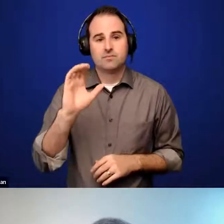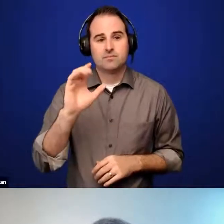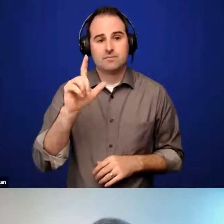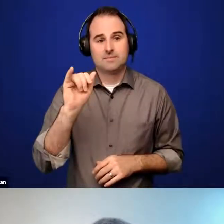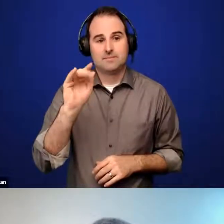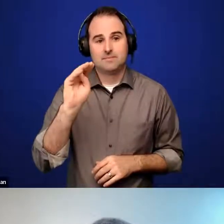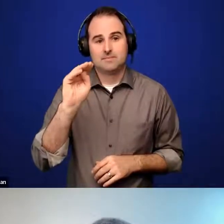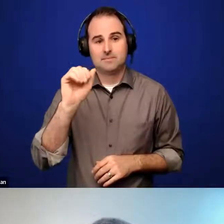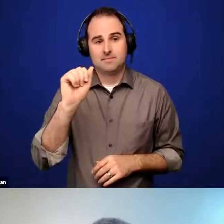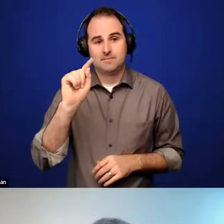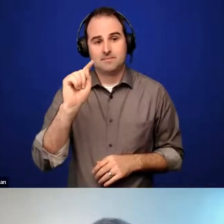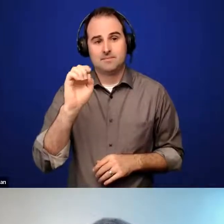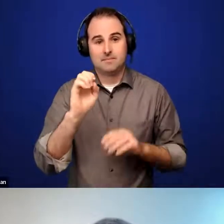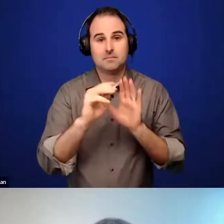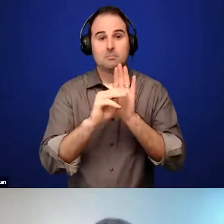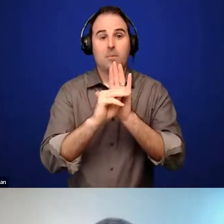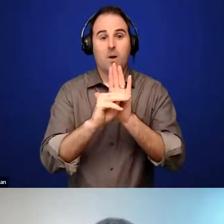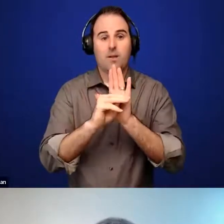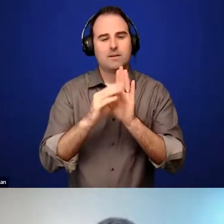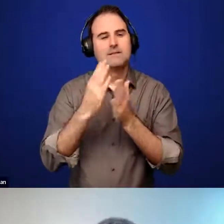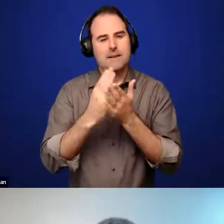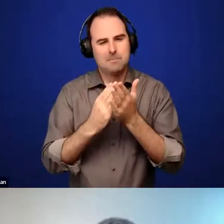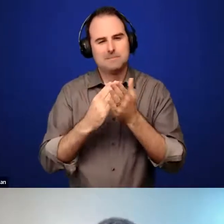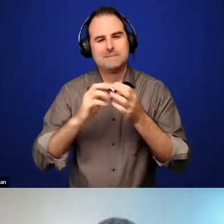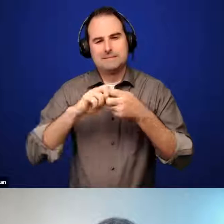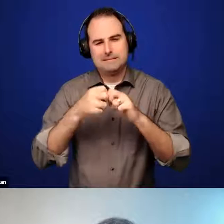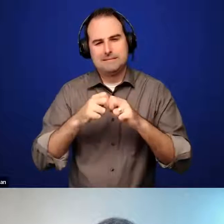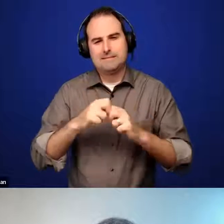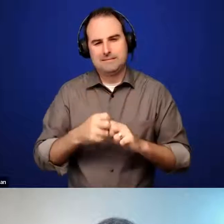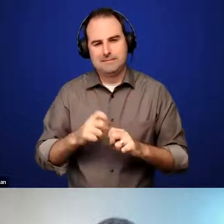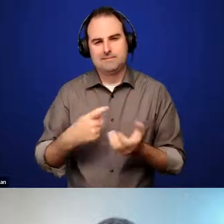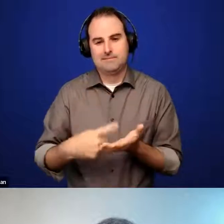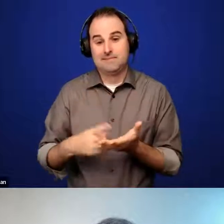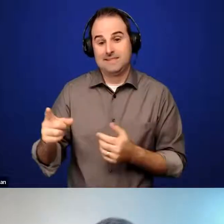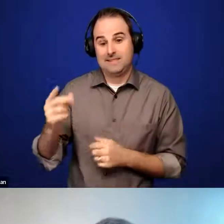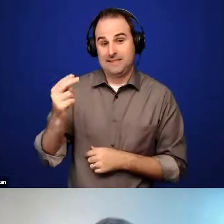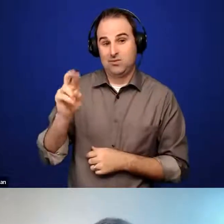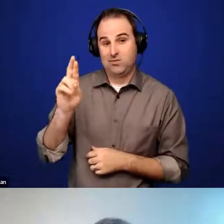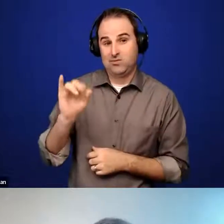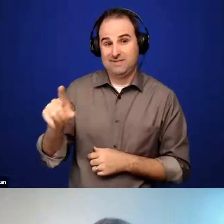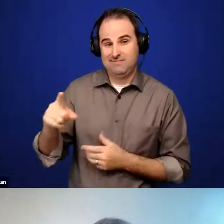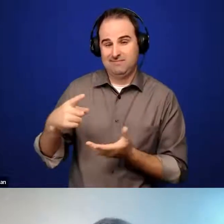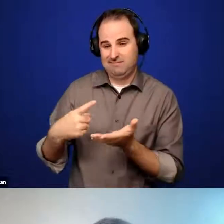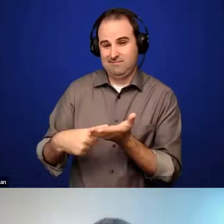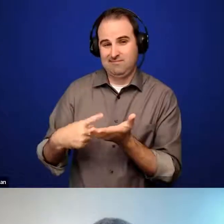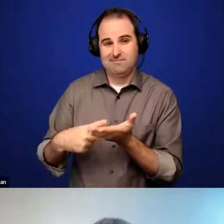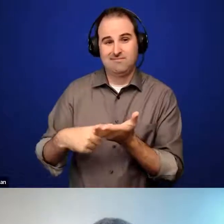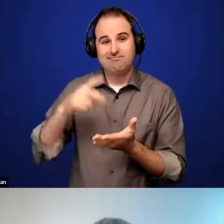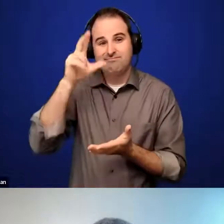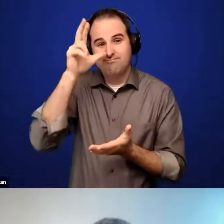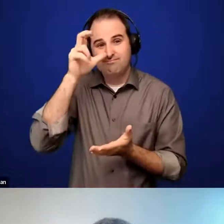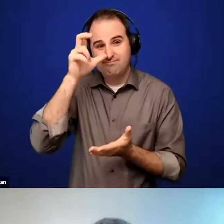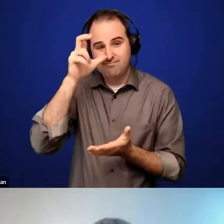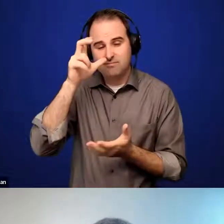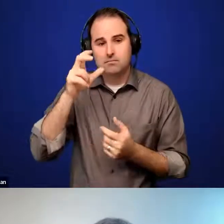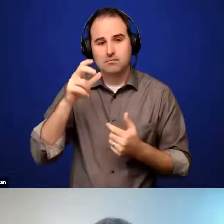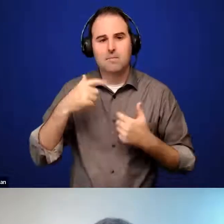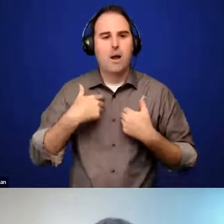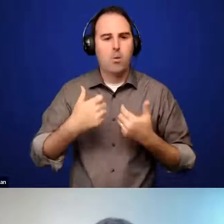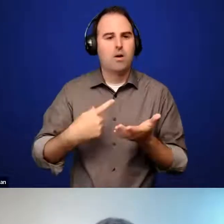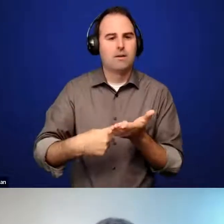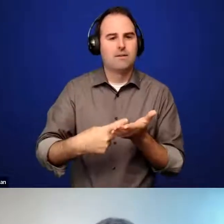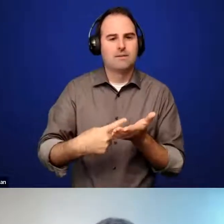Henry has talked about pests. I want to talk about something different, which we come across even more, and that is spatial